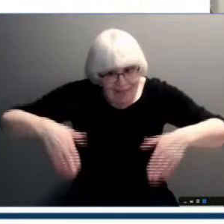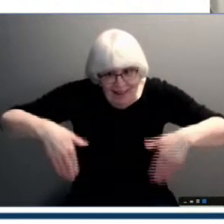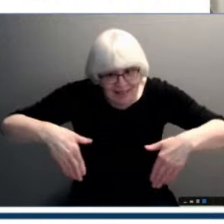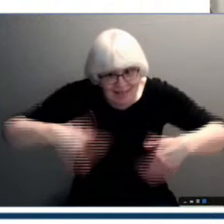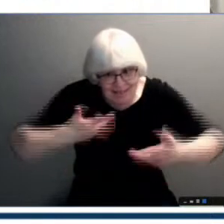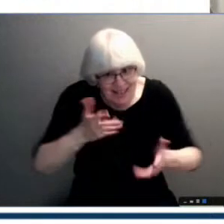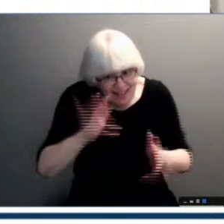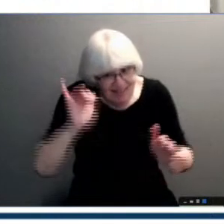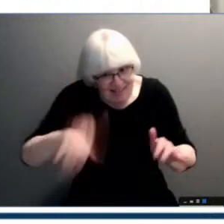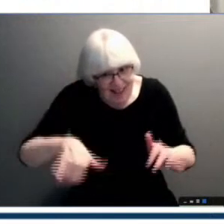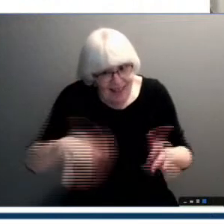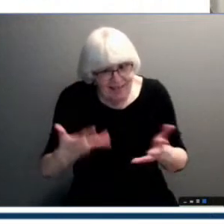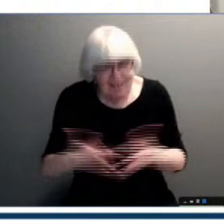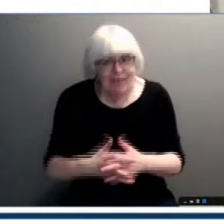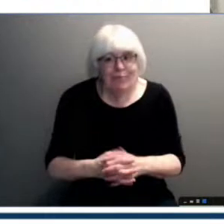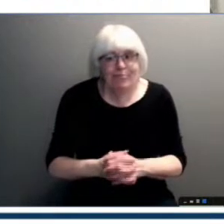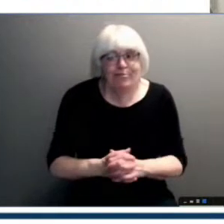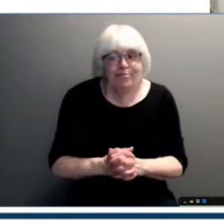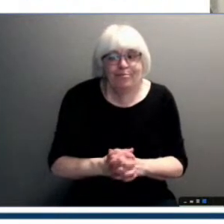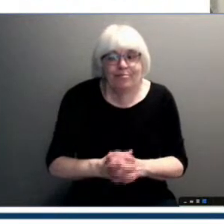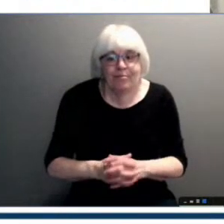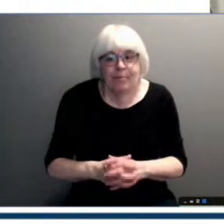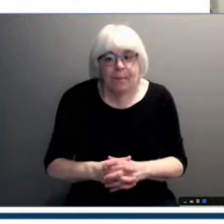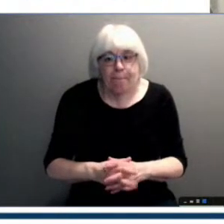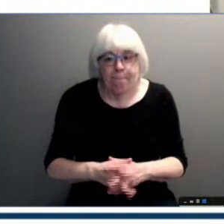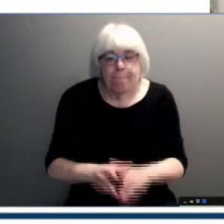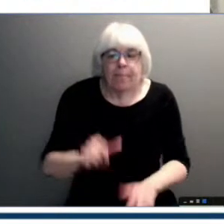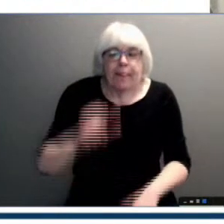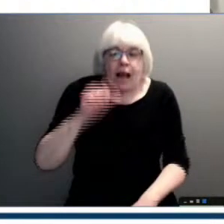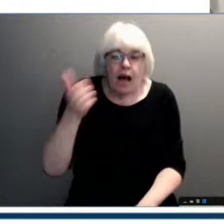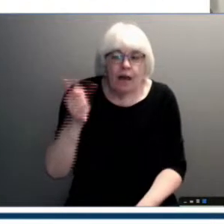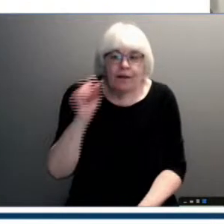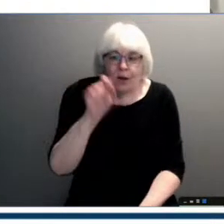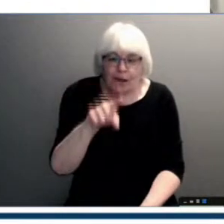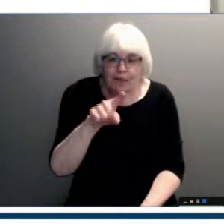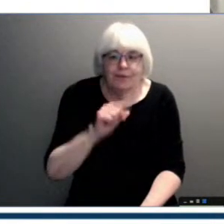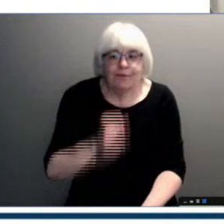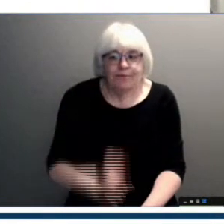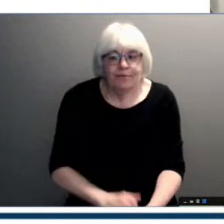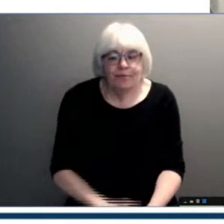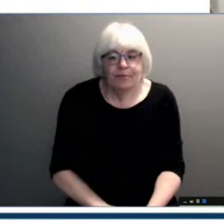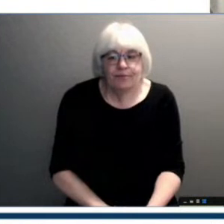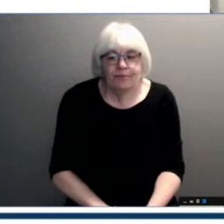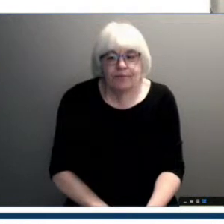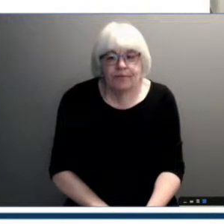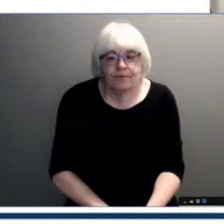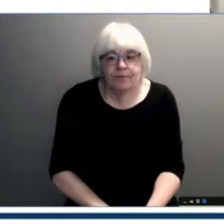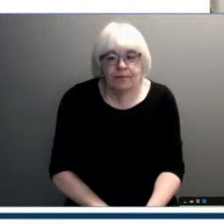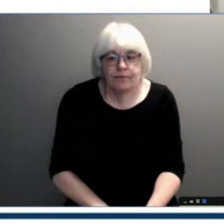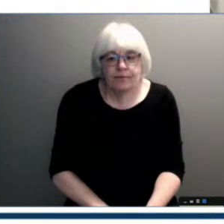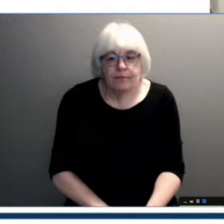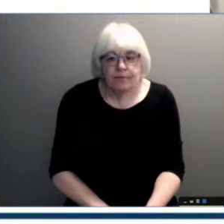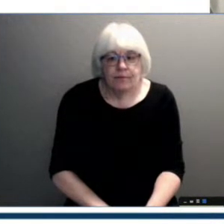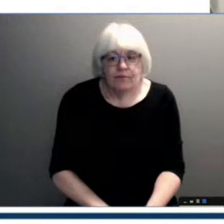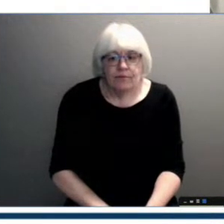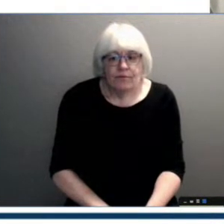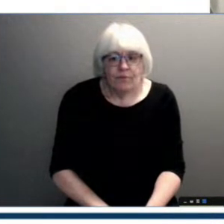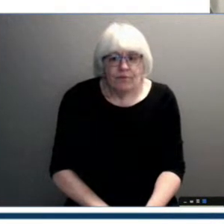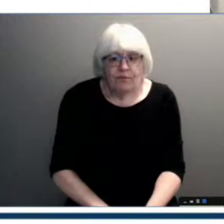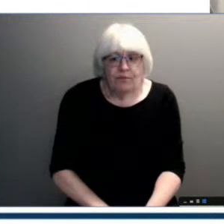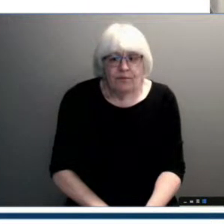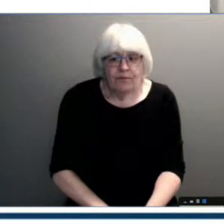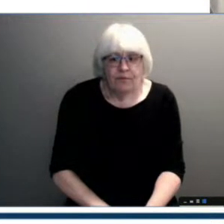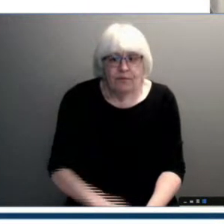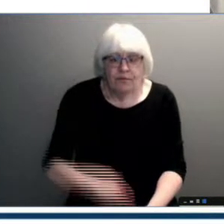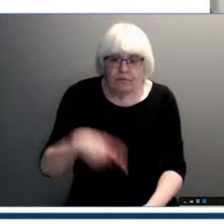The follow-up is for both Premier Houston and Dr. Strang. I've talked to a lot of people. They're exhausted from all of this